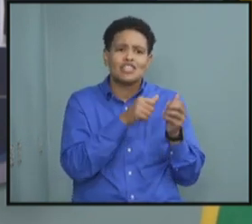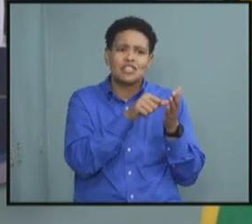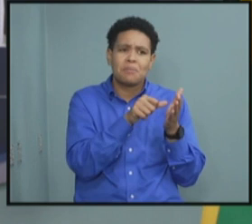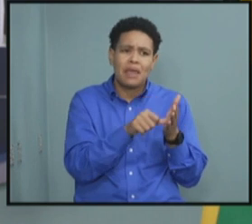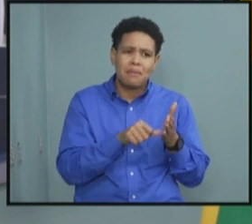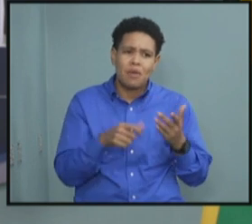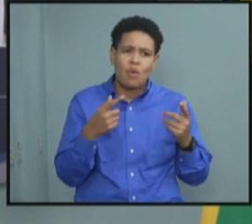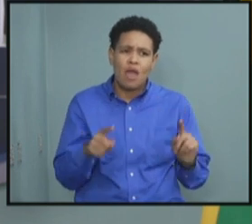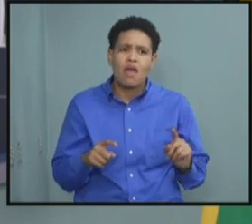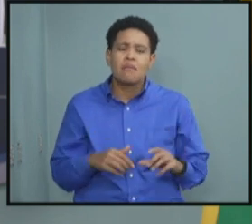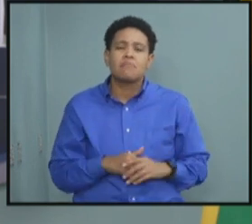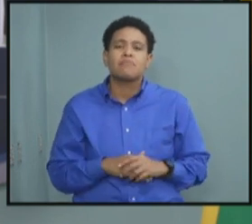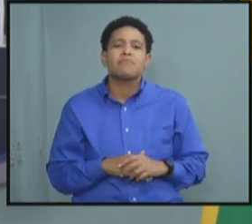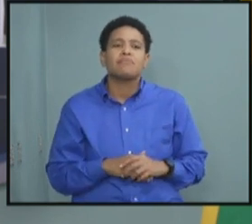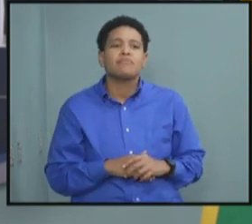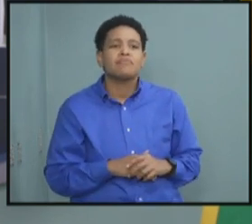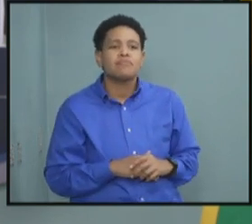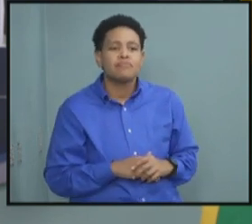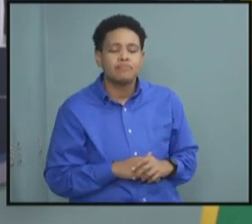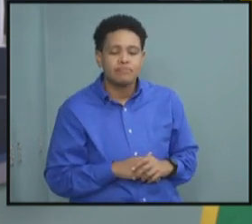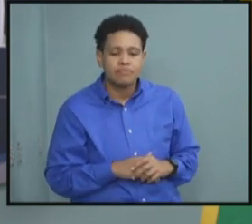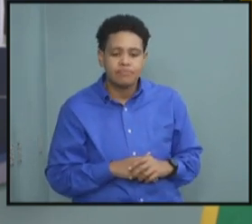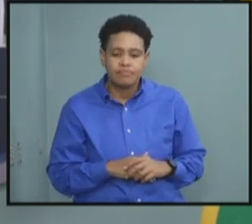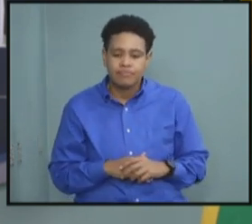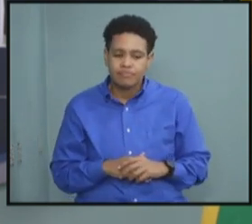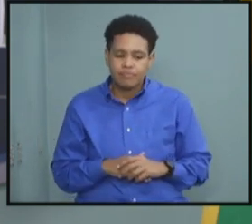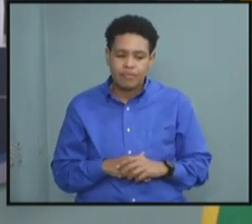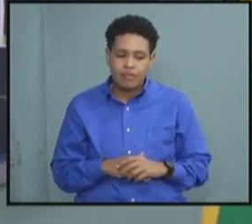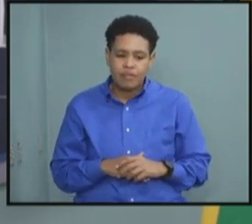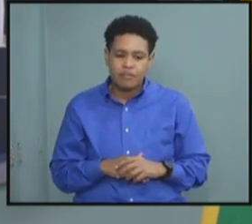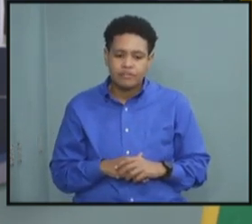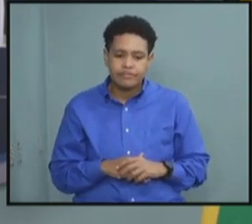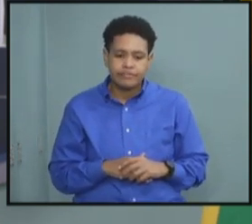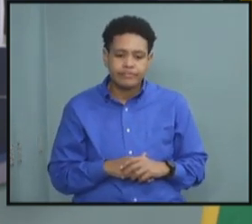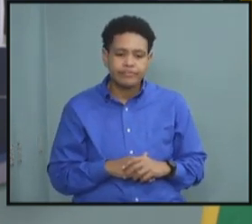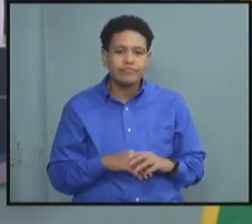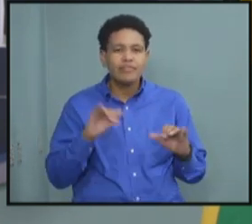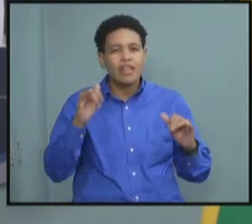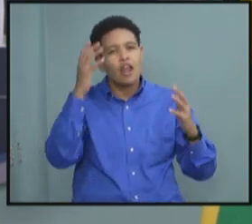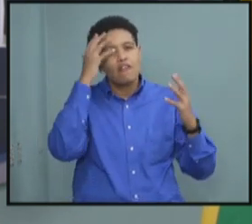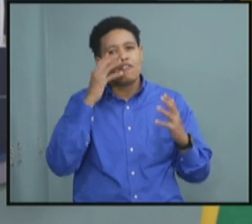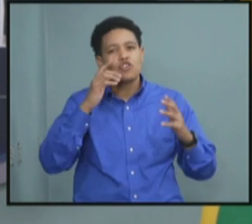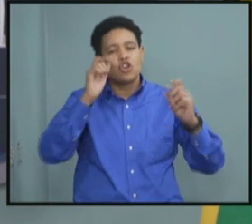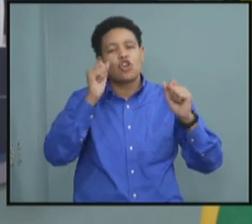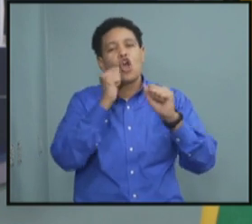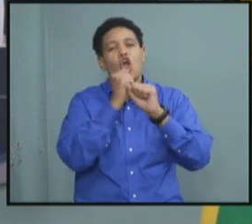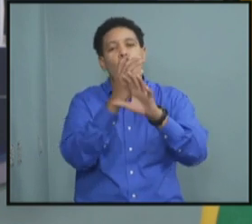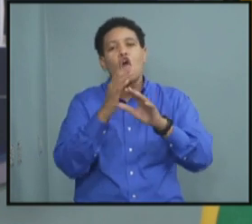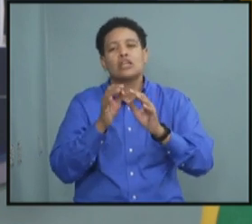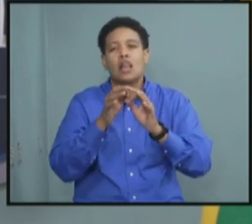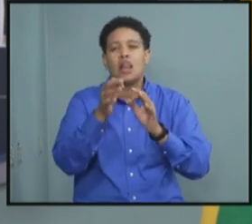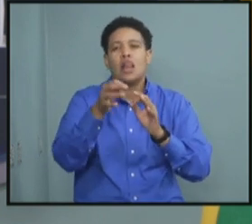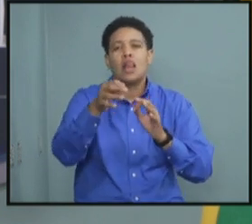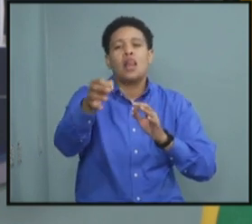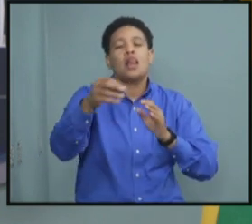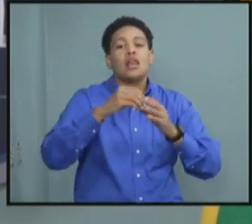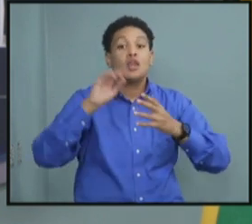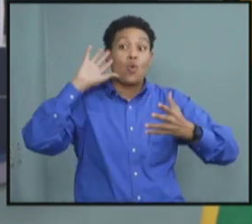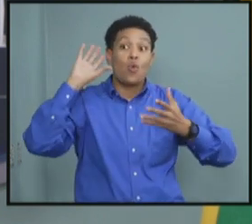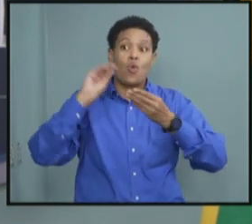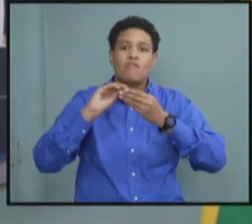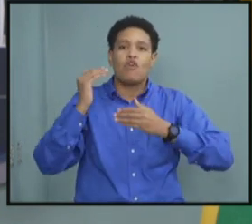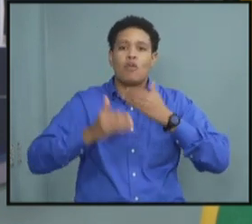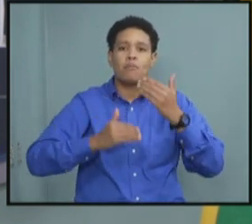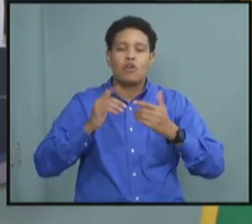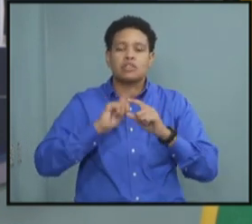Now, that unfortunately introduces some delay in the overall process, but it is for